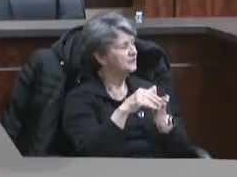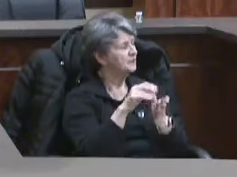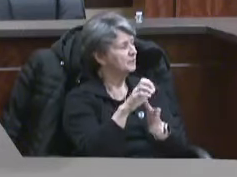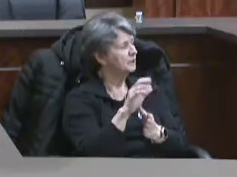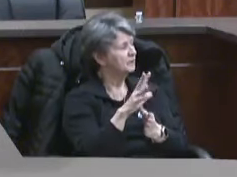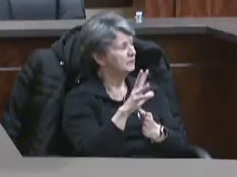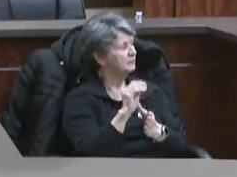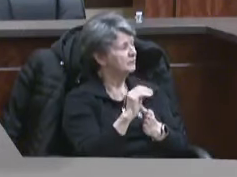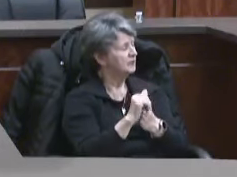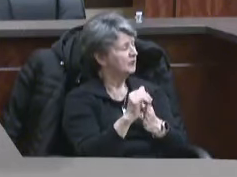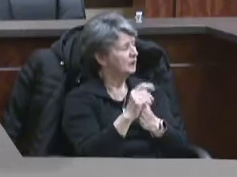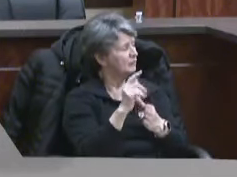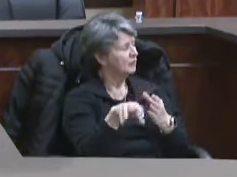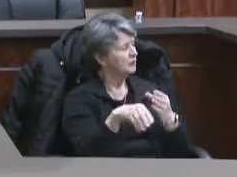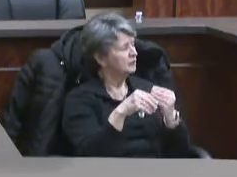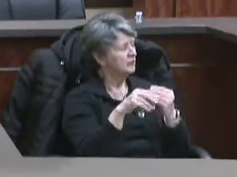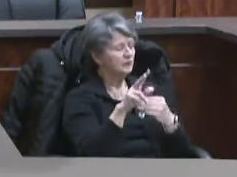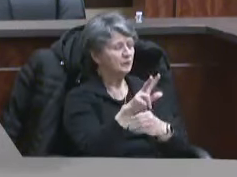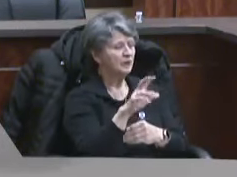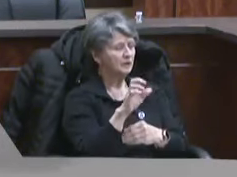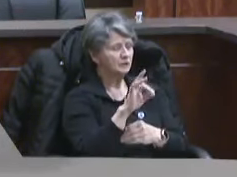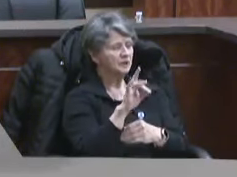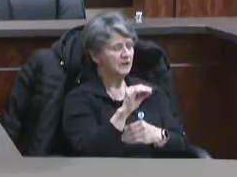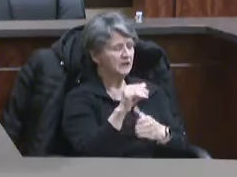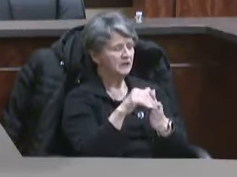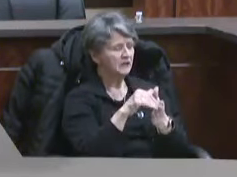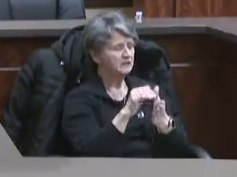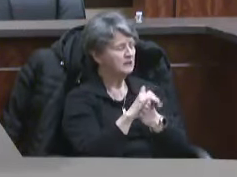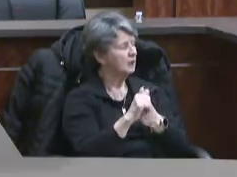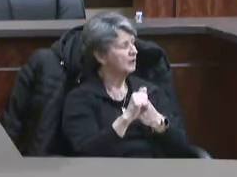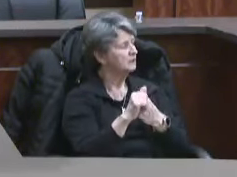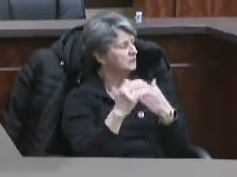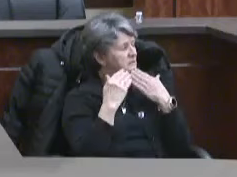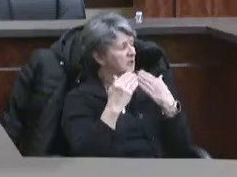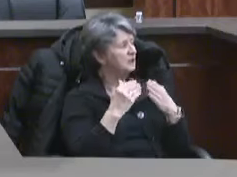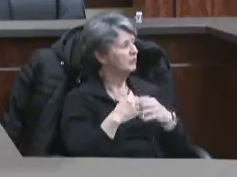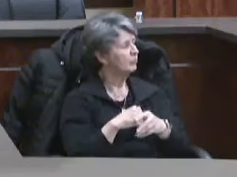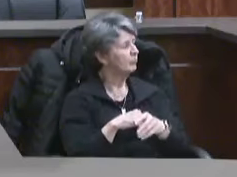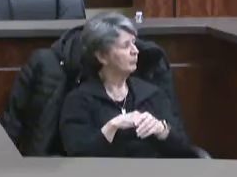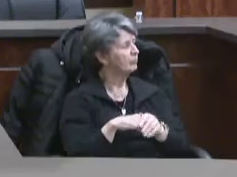$37,650 for a total of $380,000. Thank you.